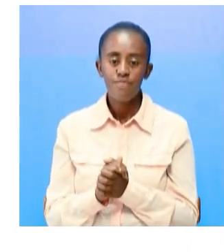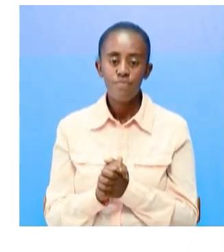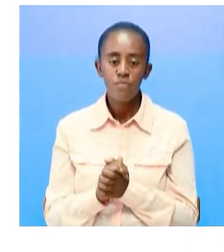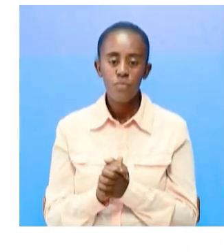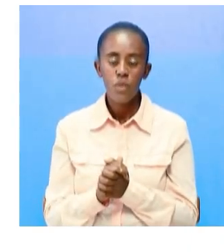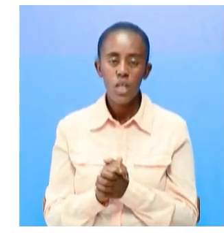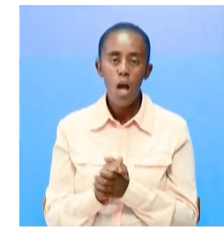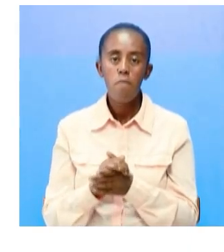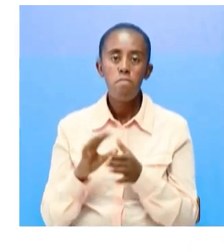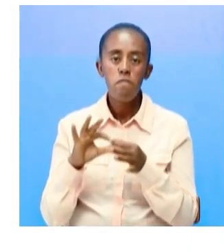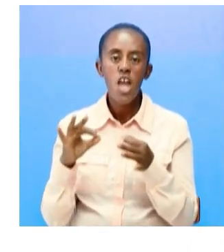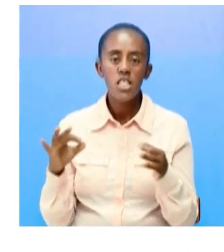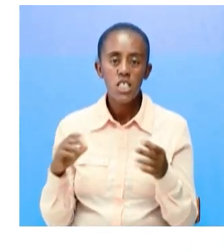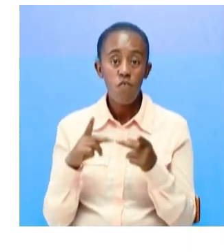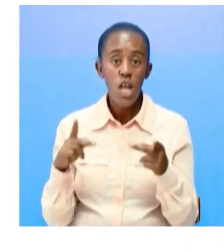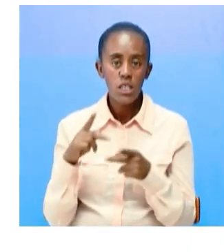phrases